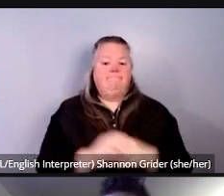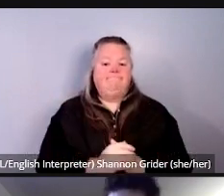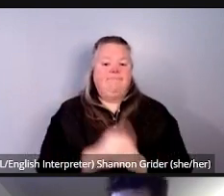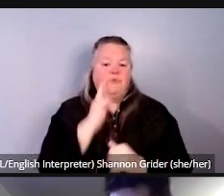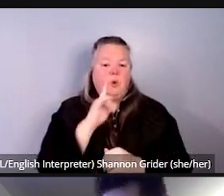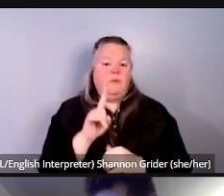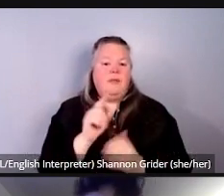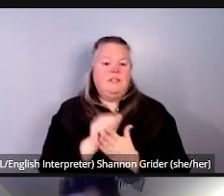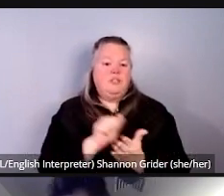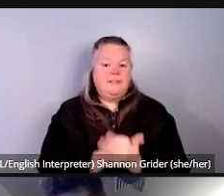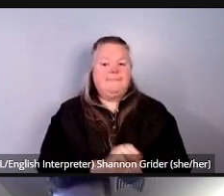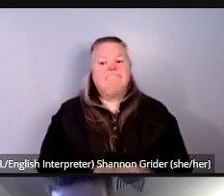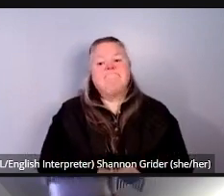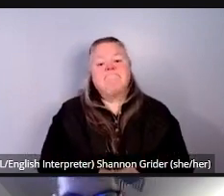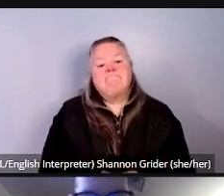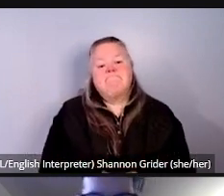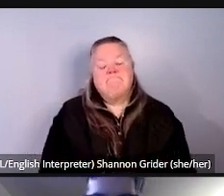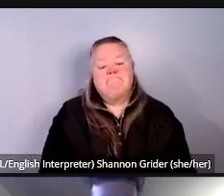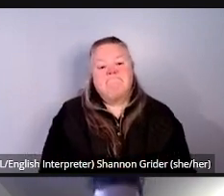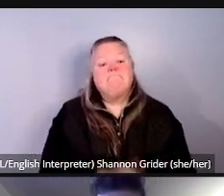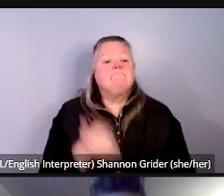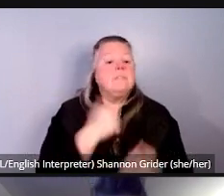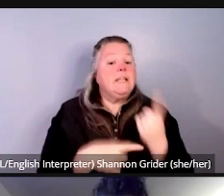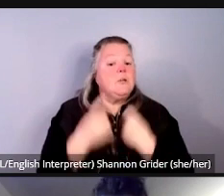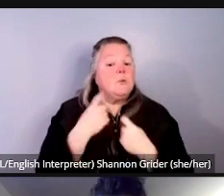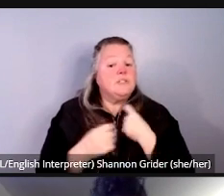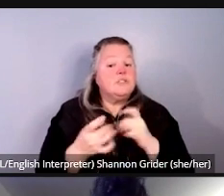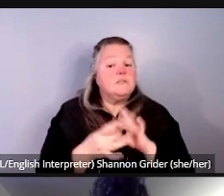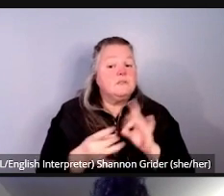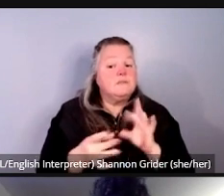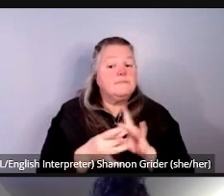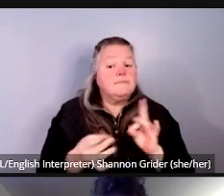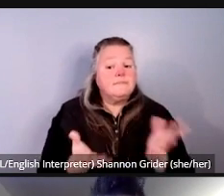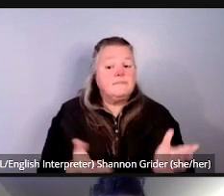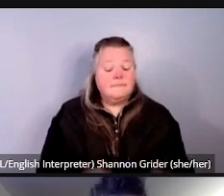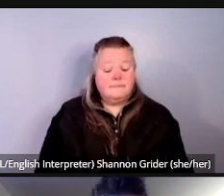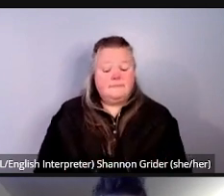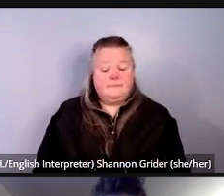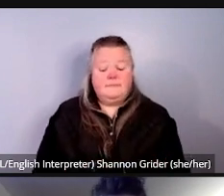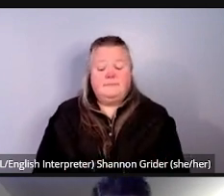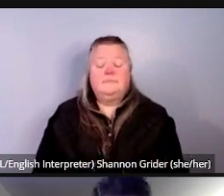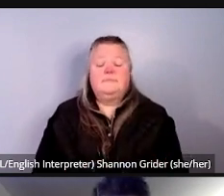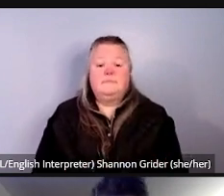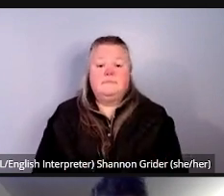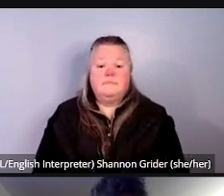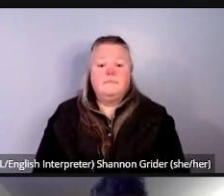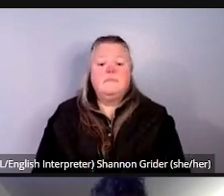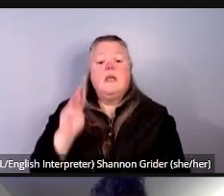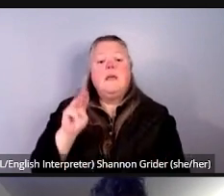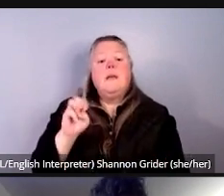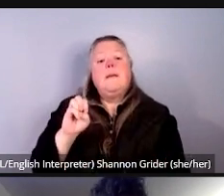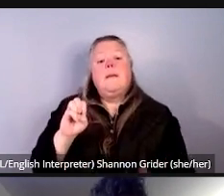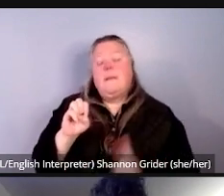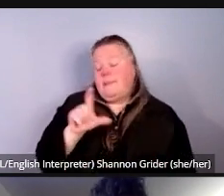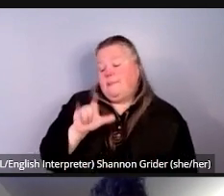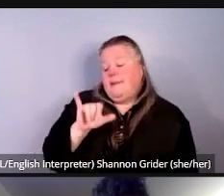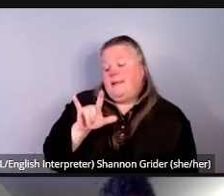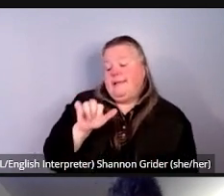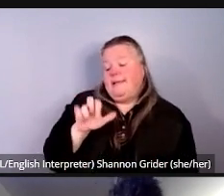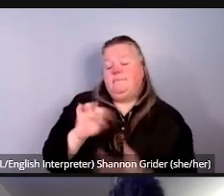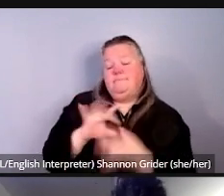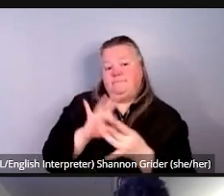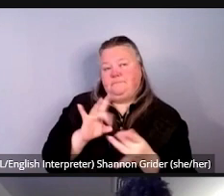Any questions? And Meredith, I just wanted to